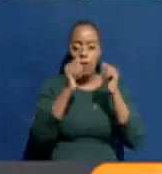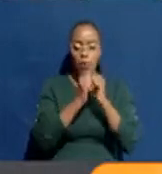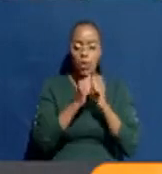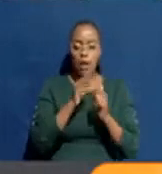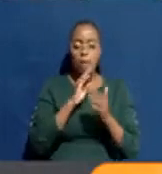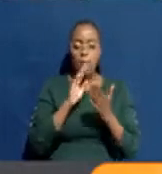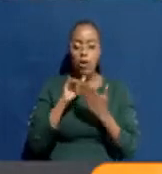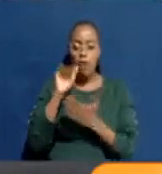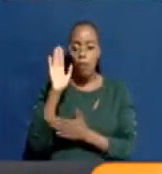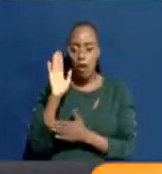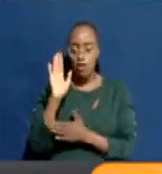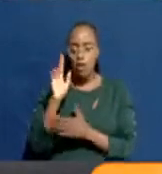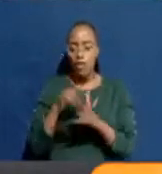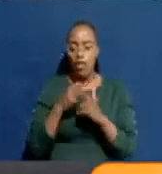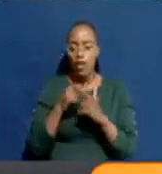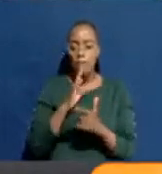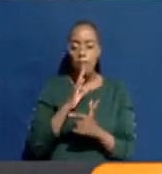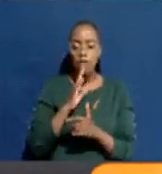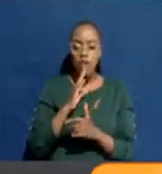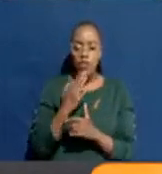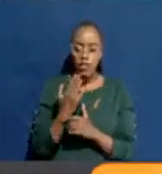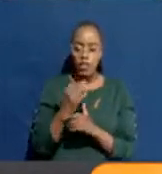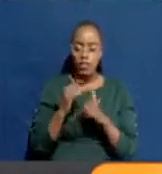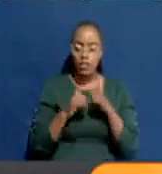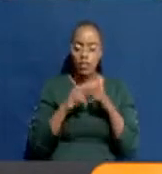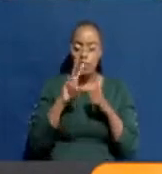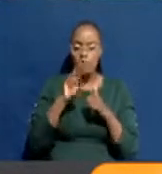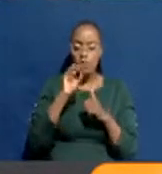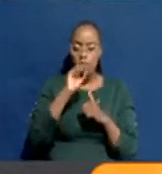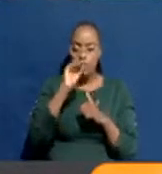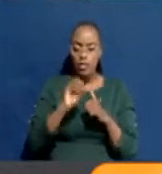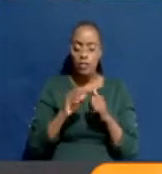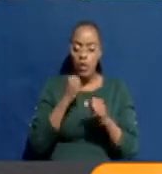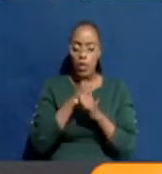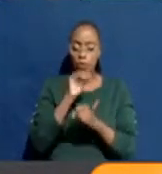borrow more. You can borrow past 62.5%. We